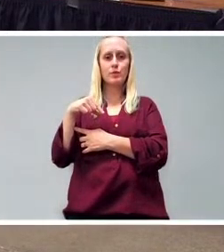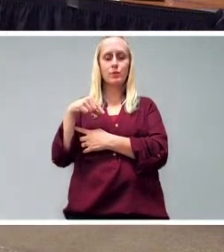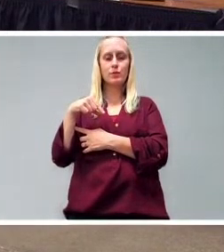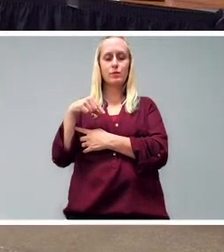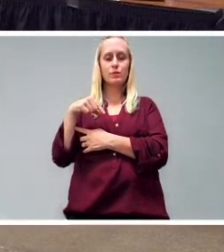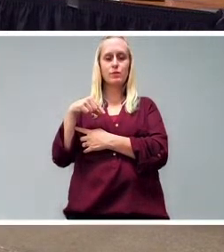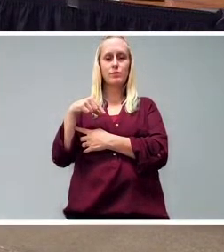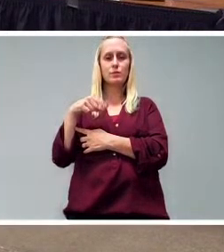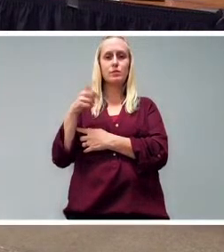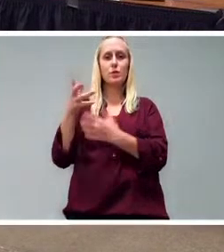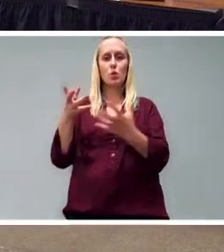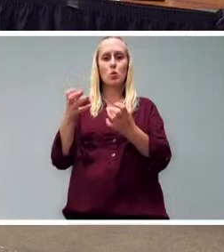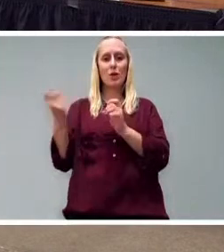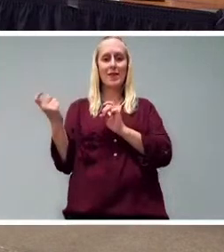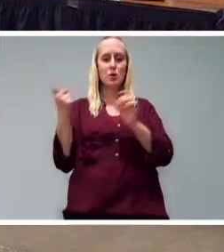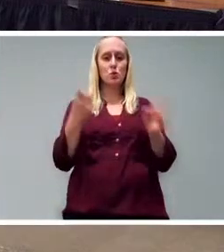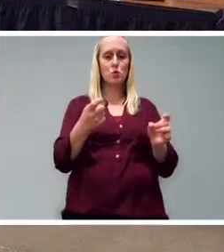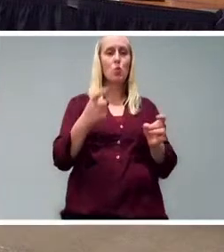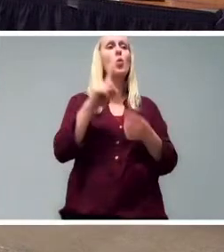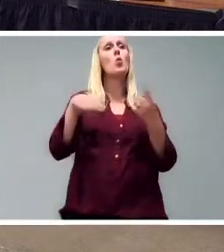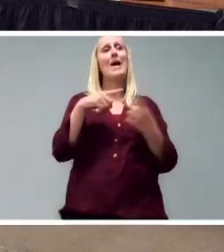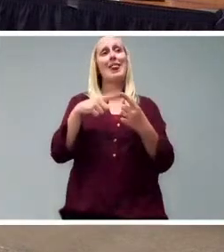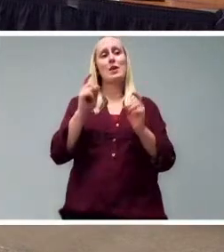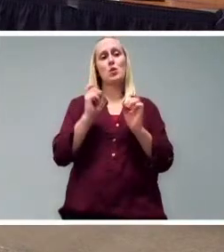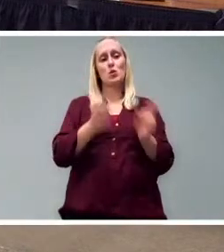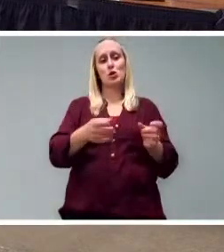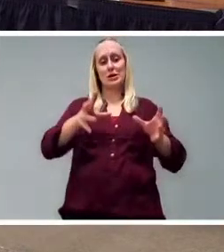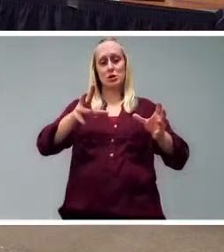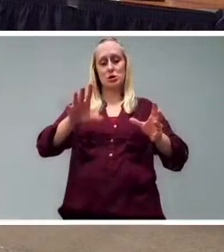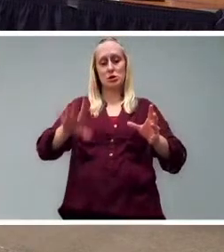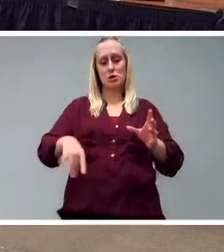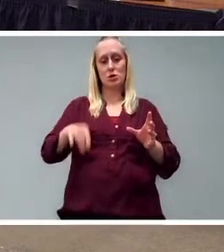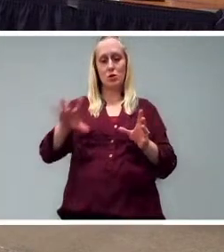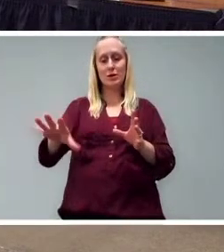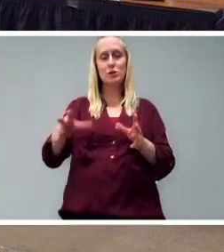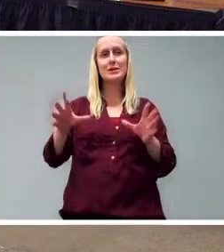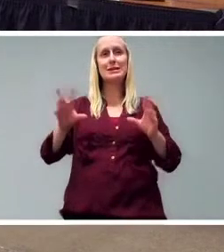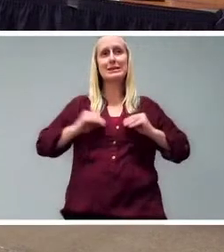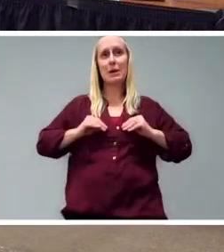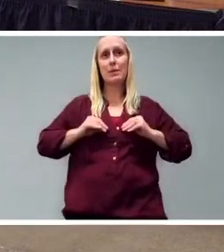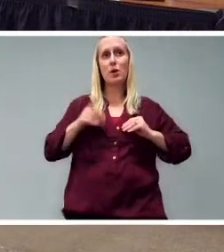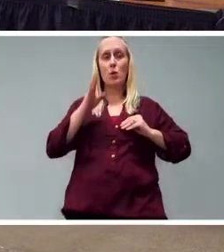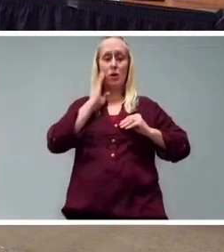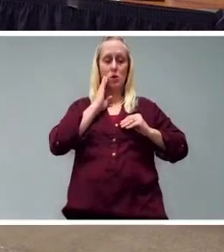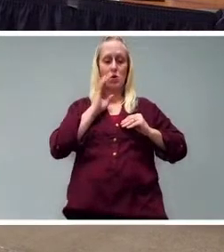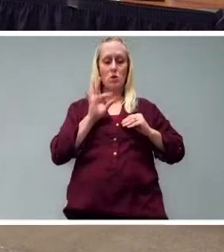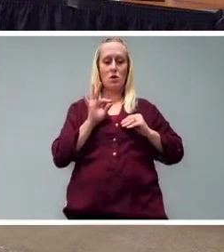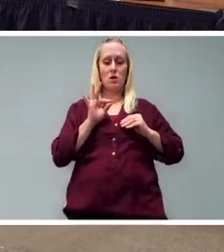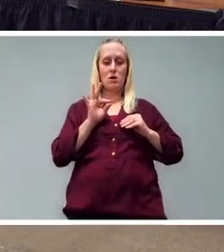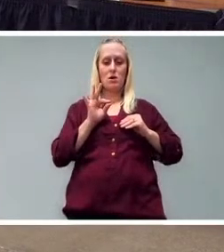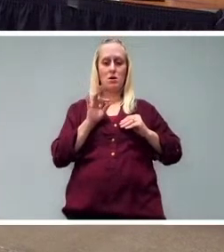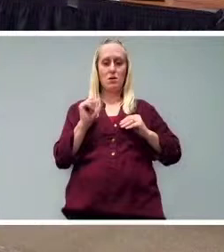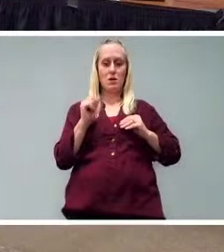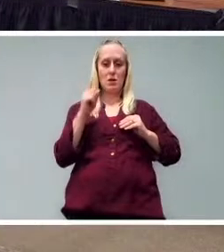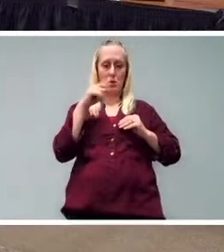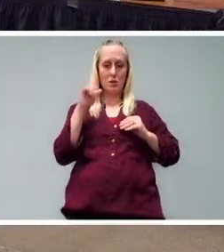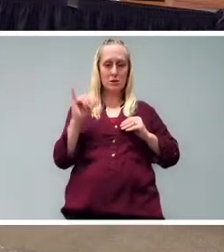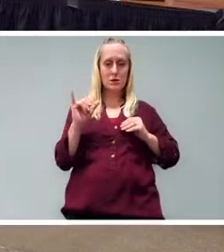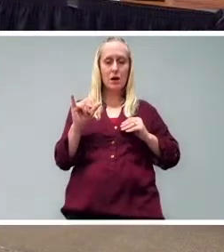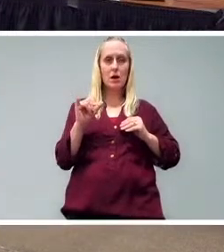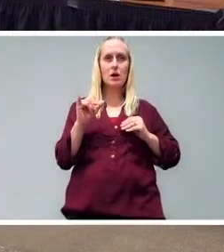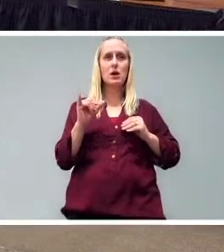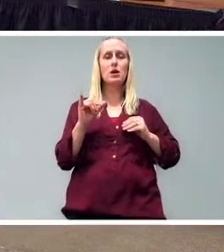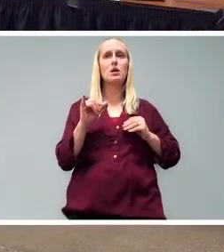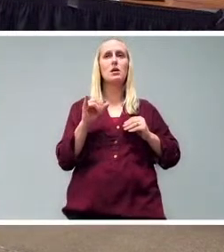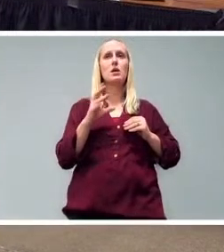wants the donation accepted. We know what the NFA looks like, and then the equitable servitude would be